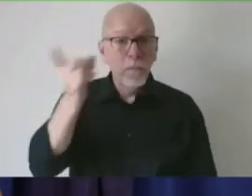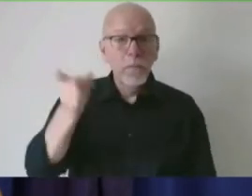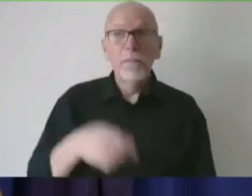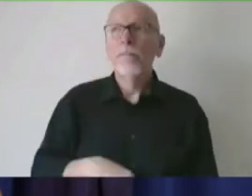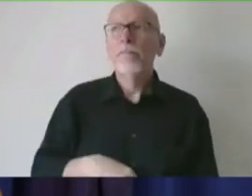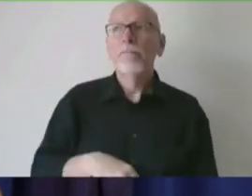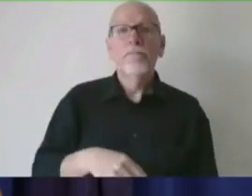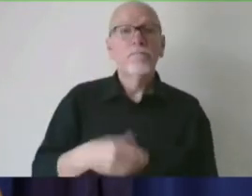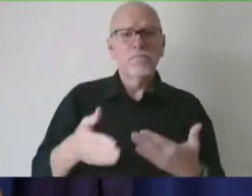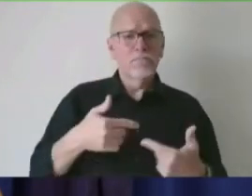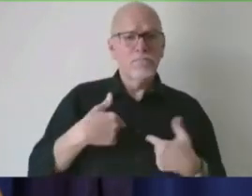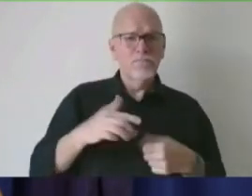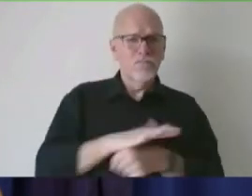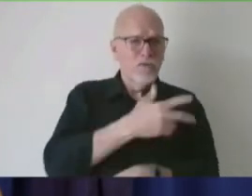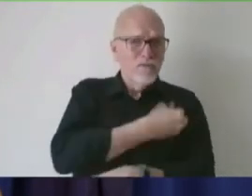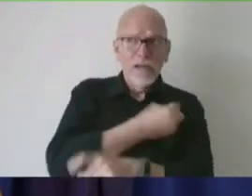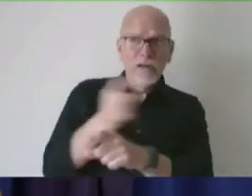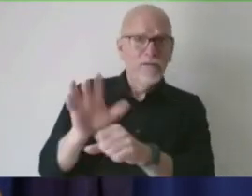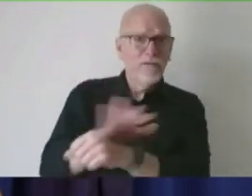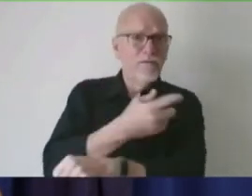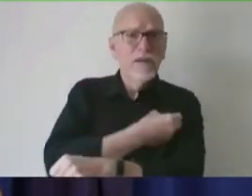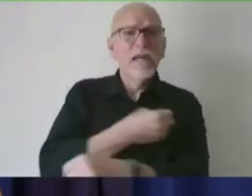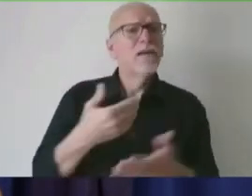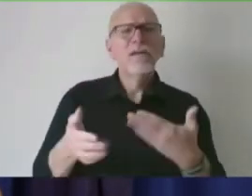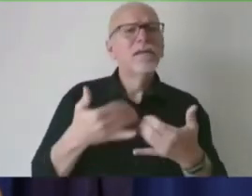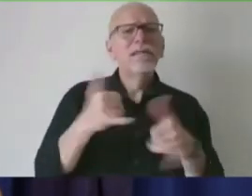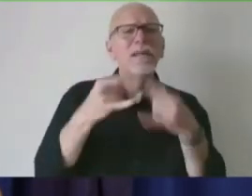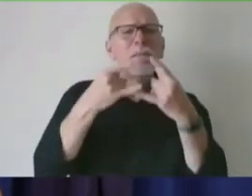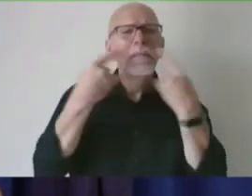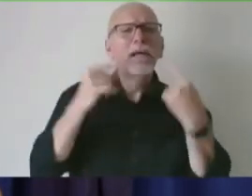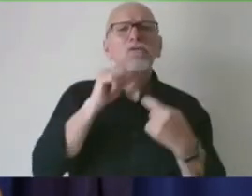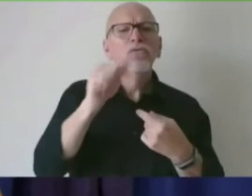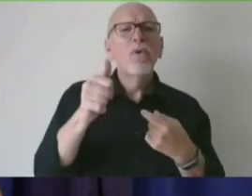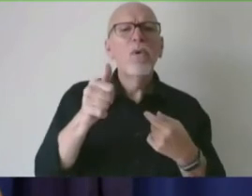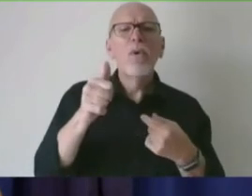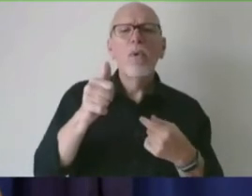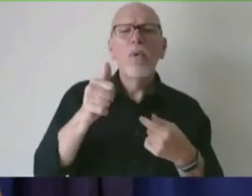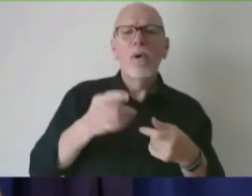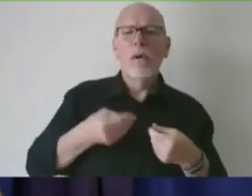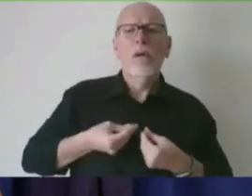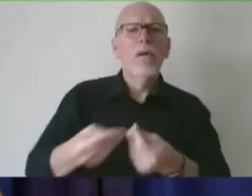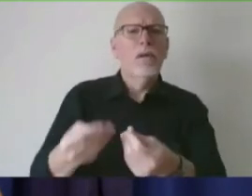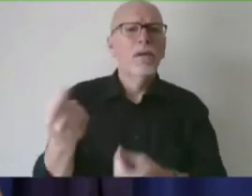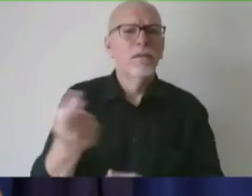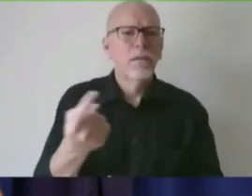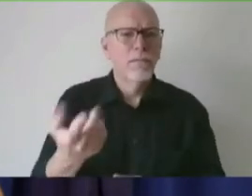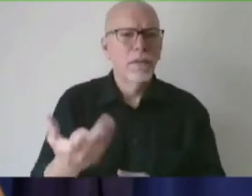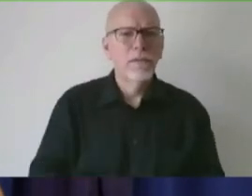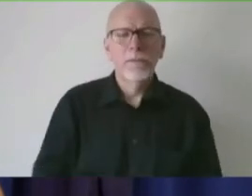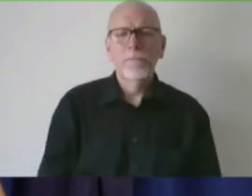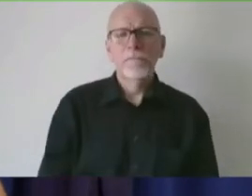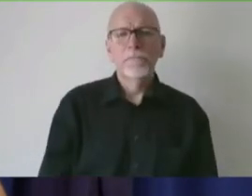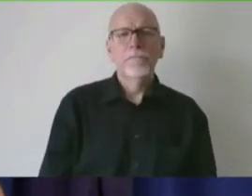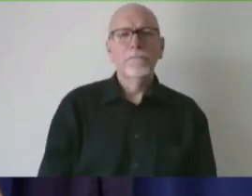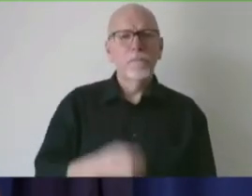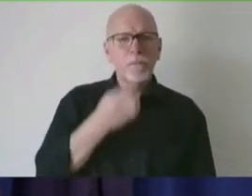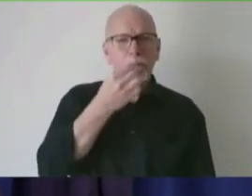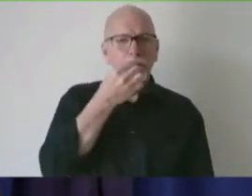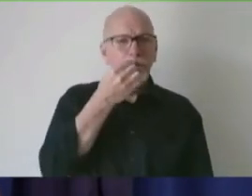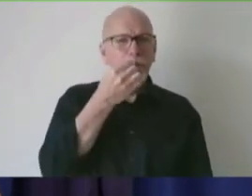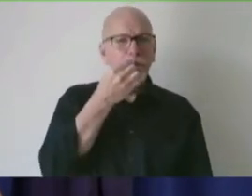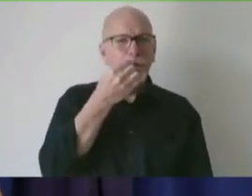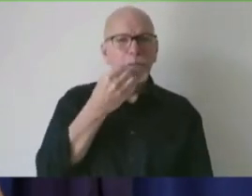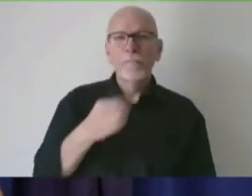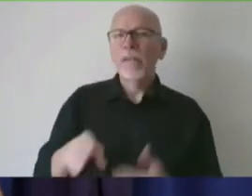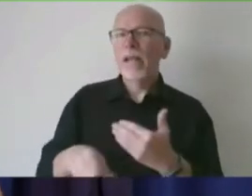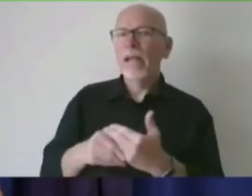fully vaccinated, put your mask on so you don't take something to them when you go visit. Just to add, I think the other thing that's